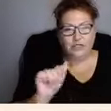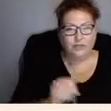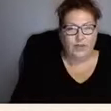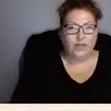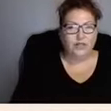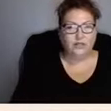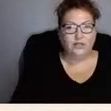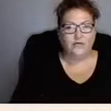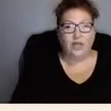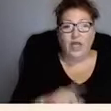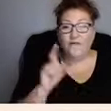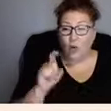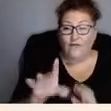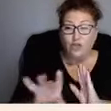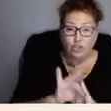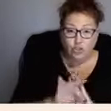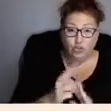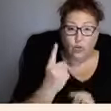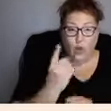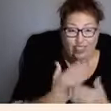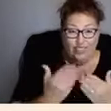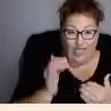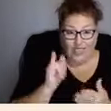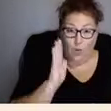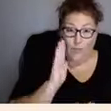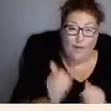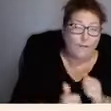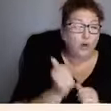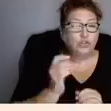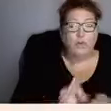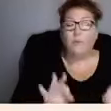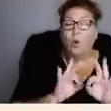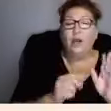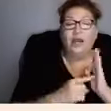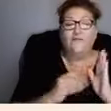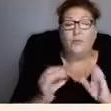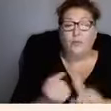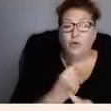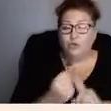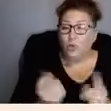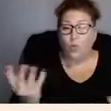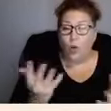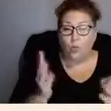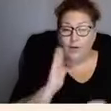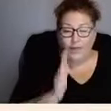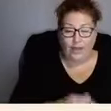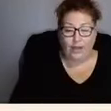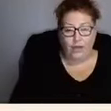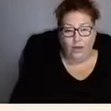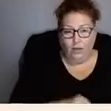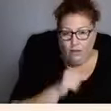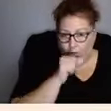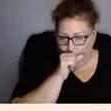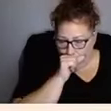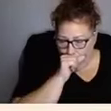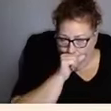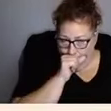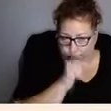If you had to choose the one thing that would be the most important indicator of abuse, what would it be?